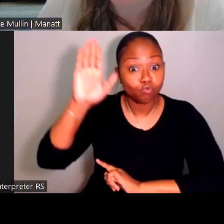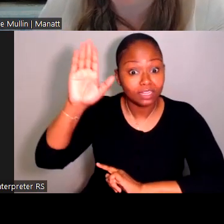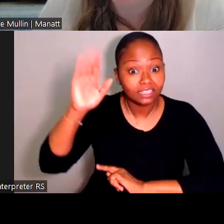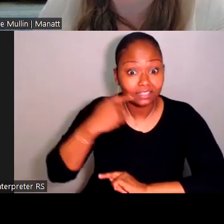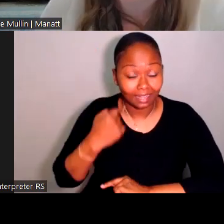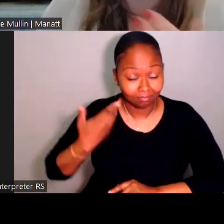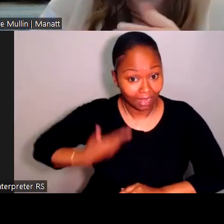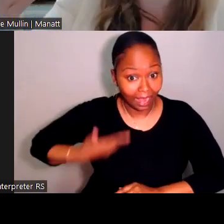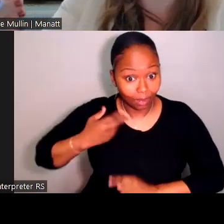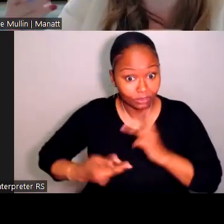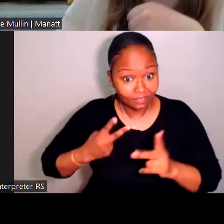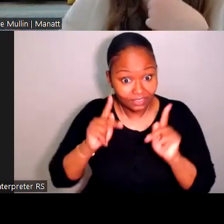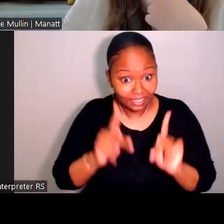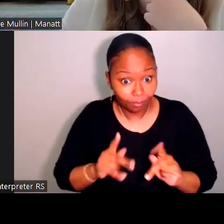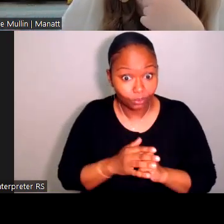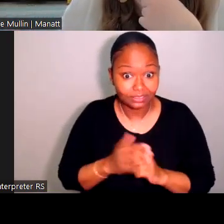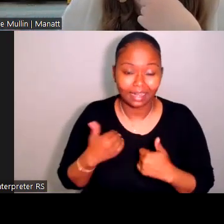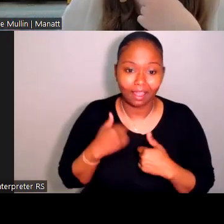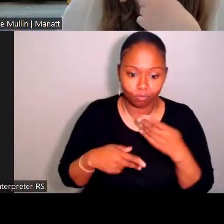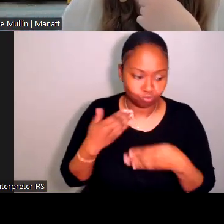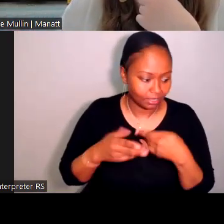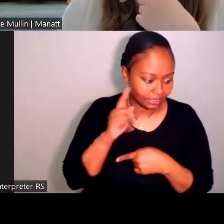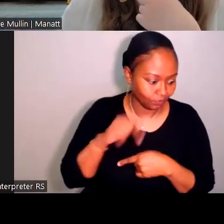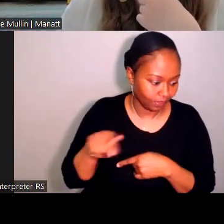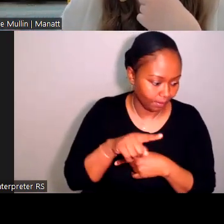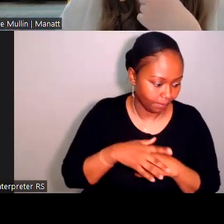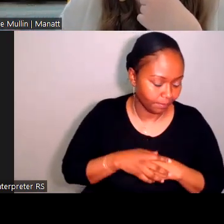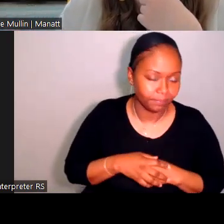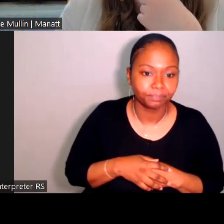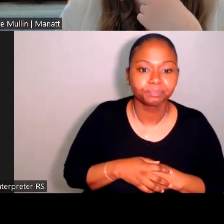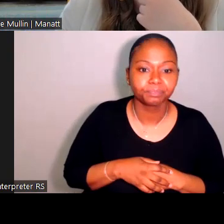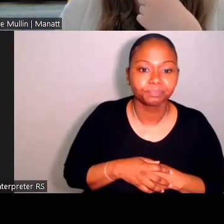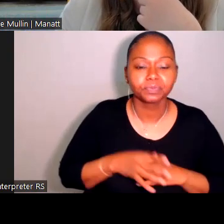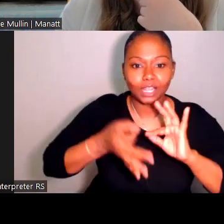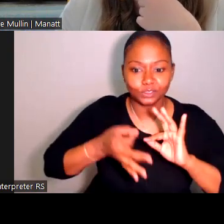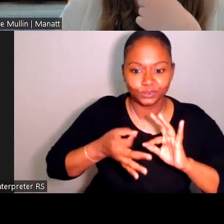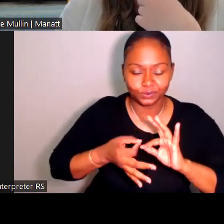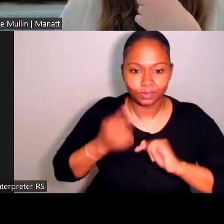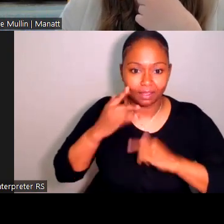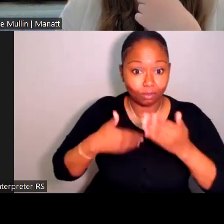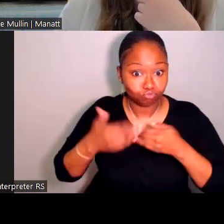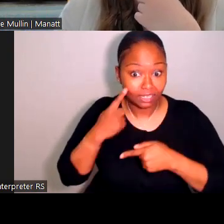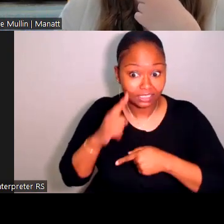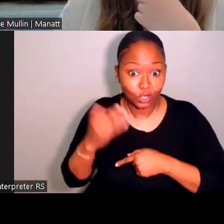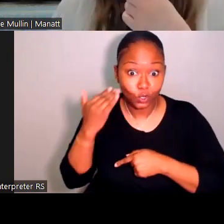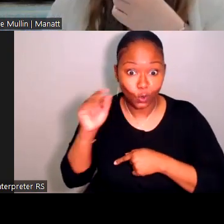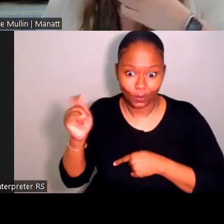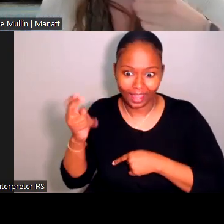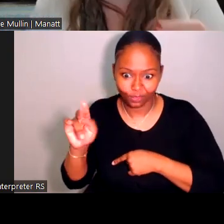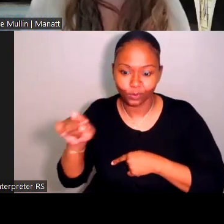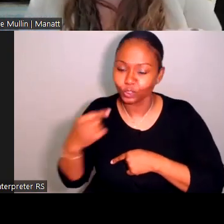and having a process for them, as well as a process, as you just noted, Catherine, to